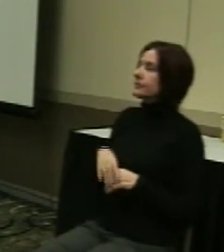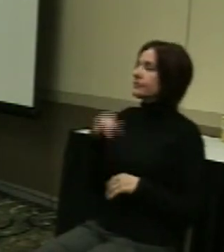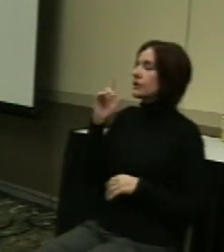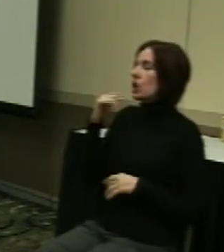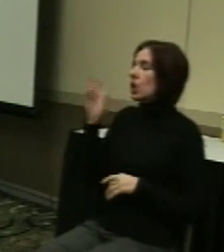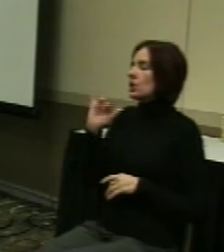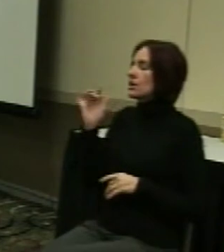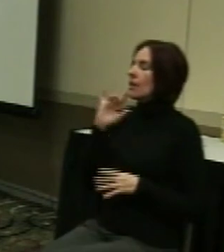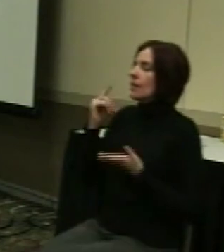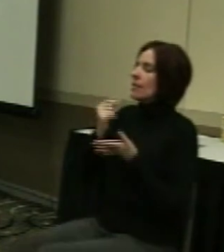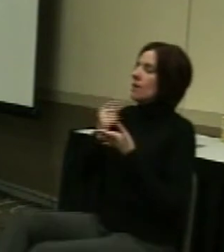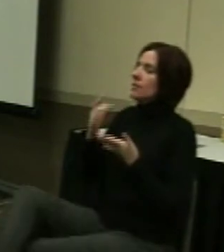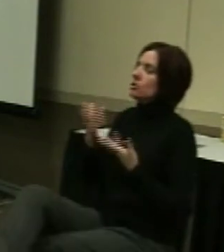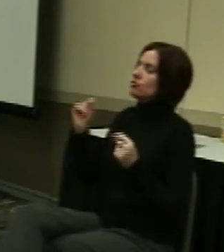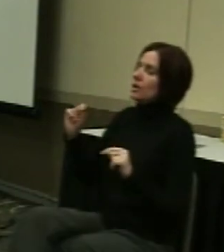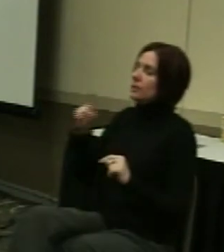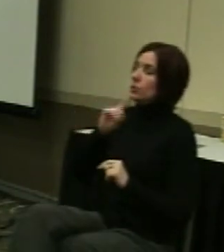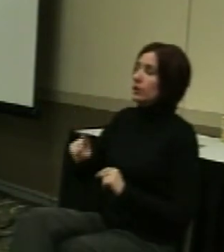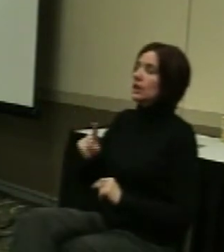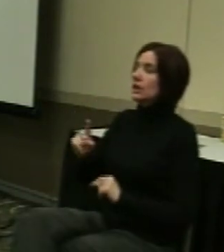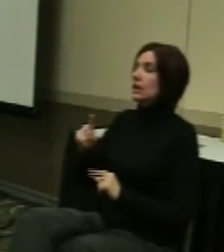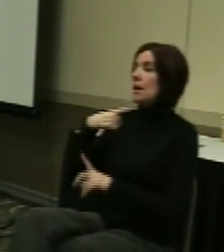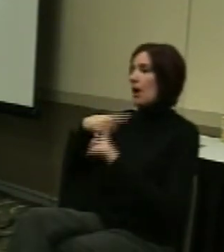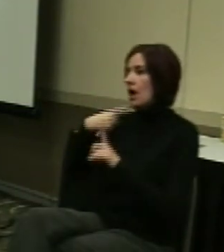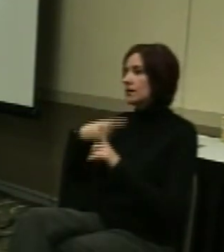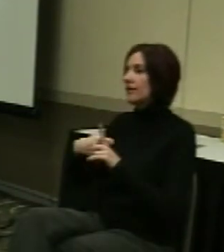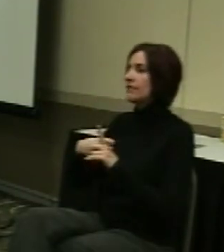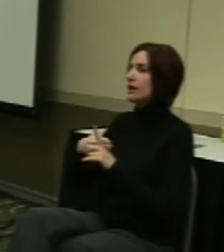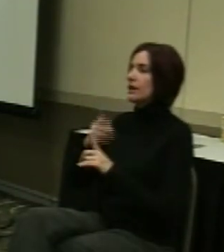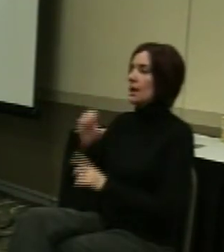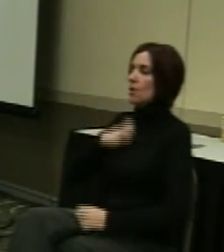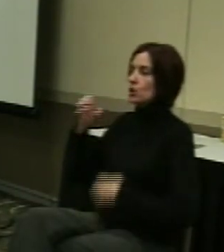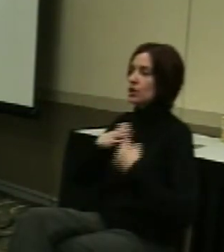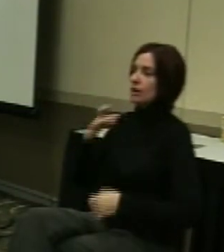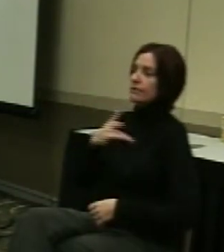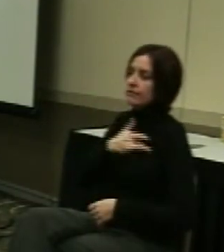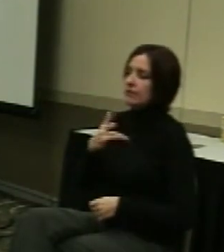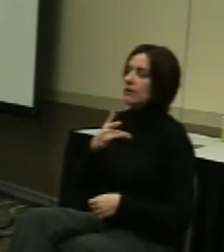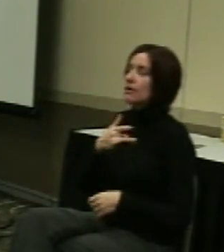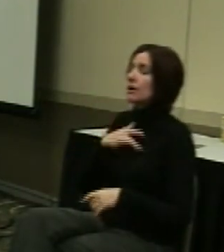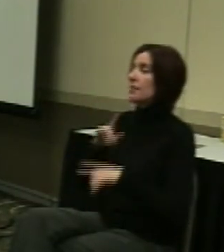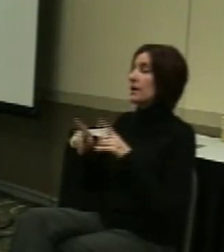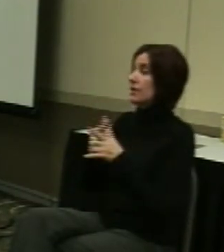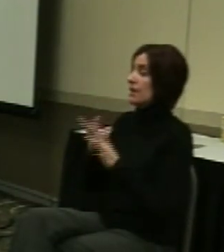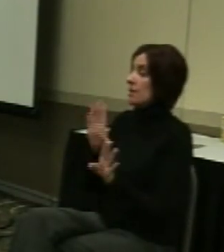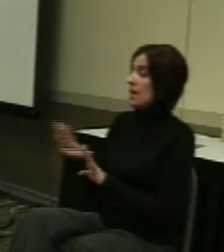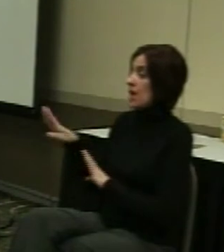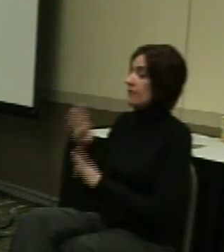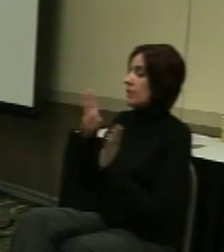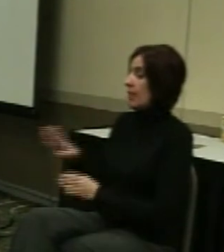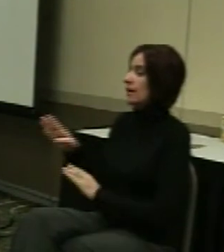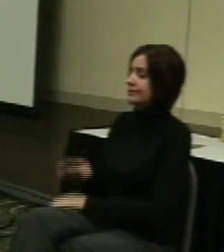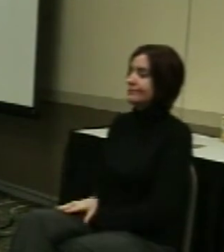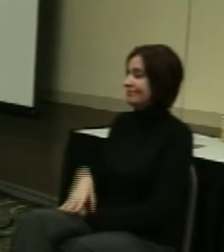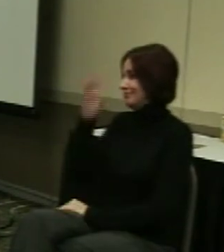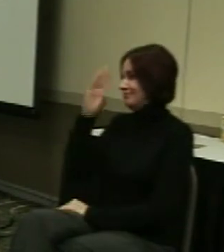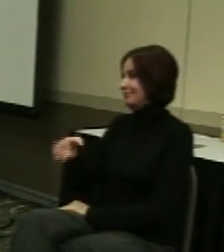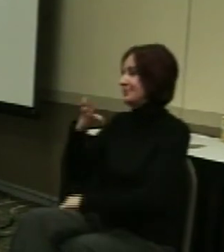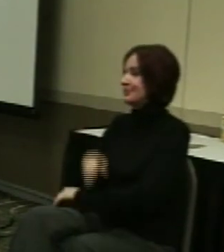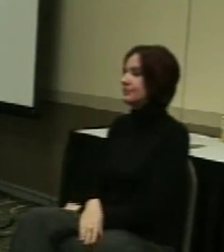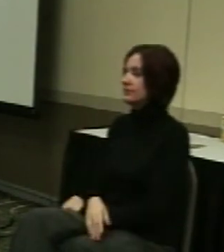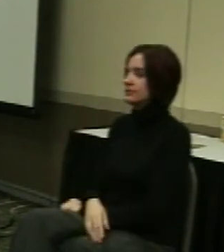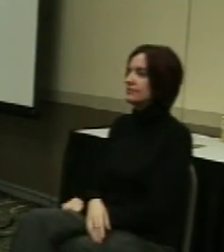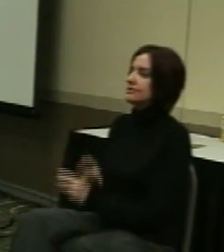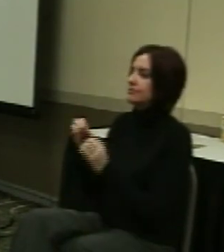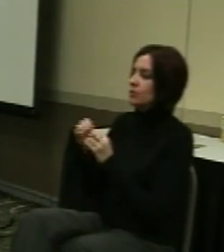and kind of emotionally touch the parent, whereas the behavior plan one just seems pretty much straight to the book, more